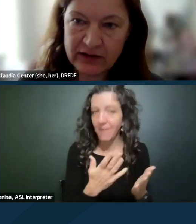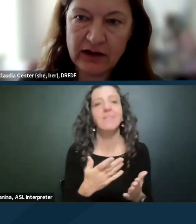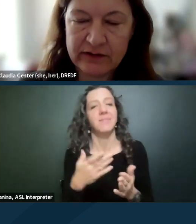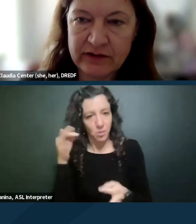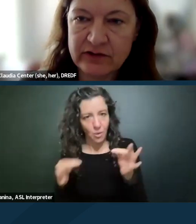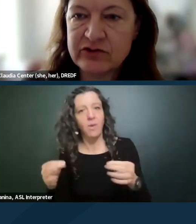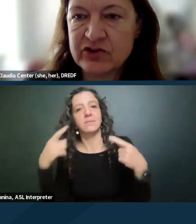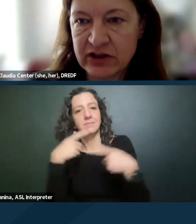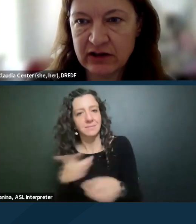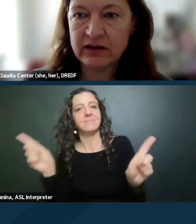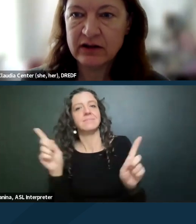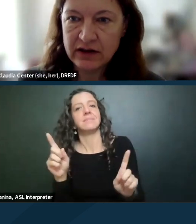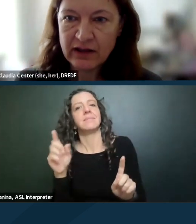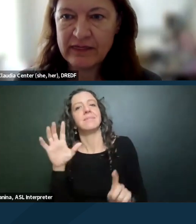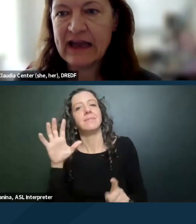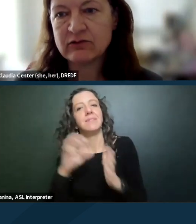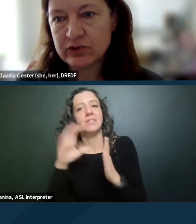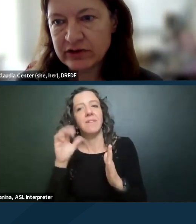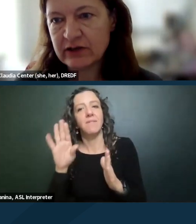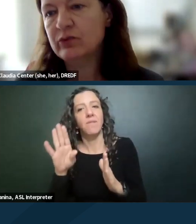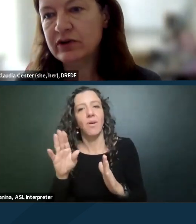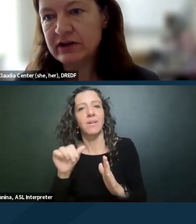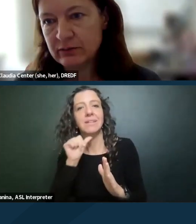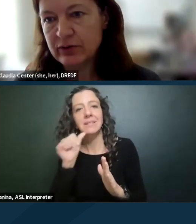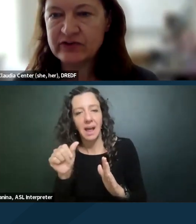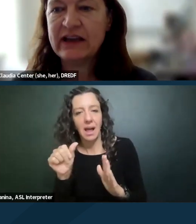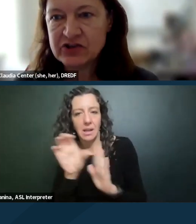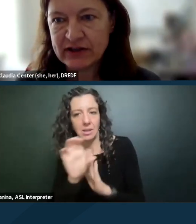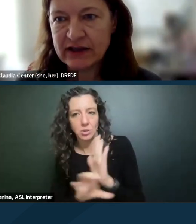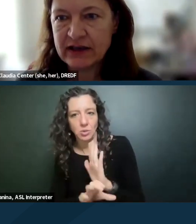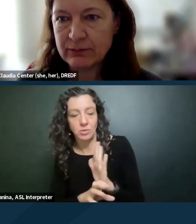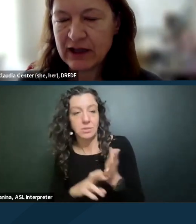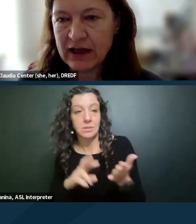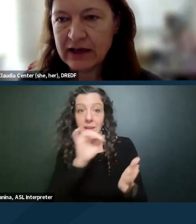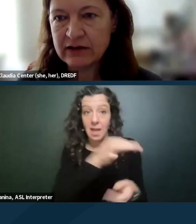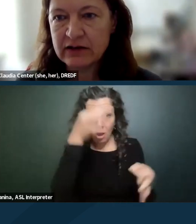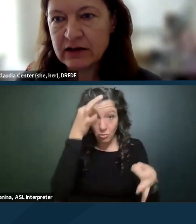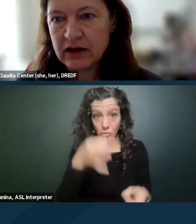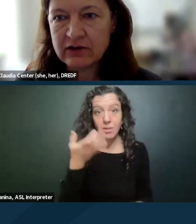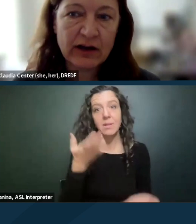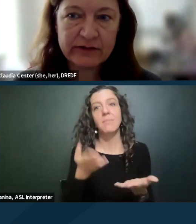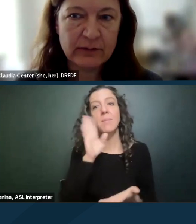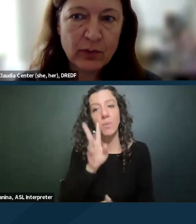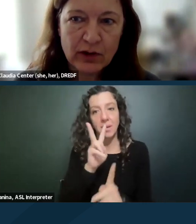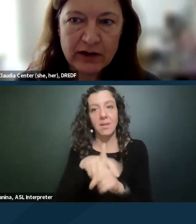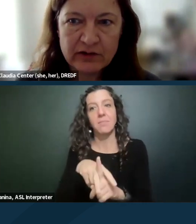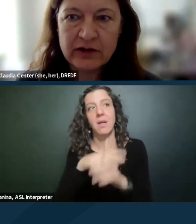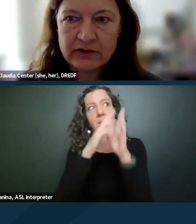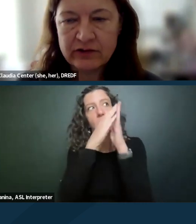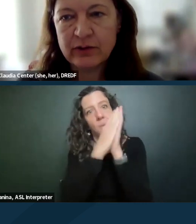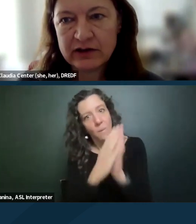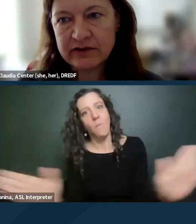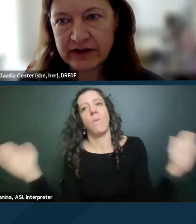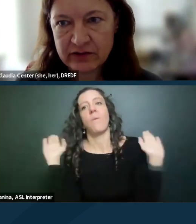504 unconstitutional, that ruling would potentially apply across the